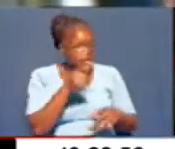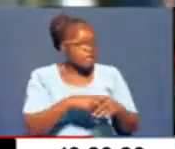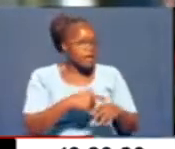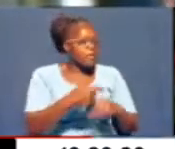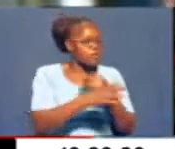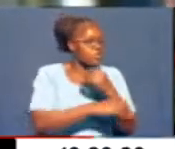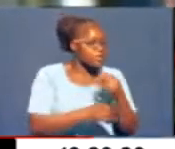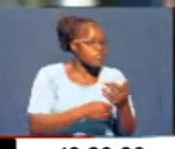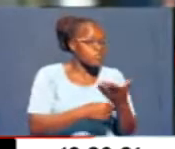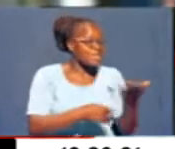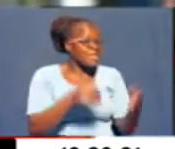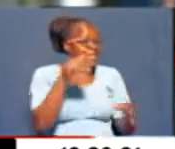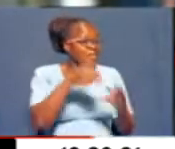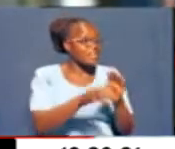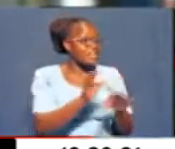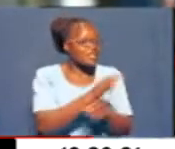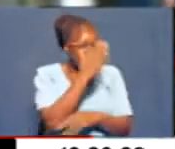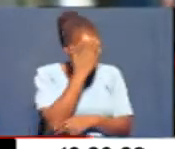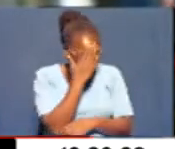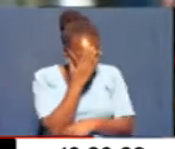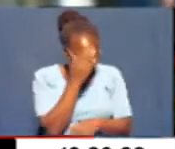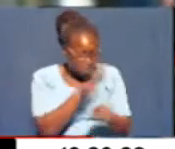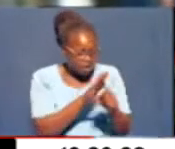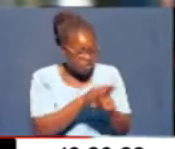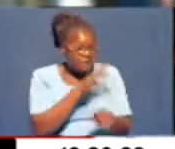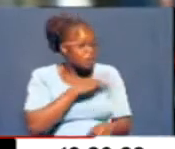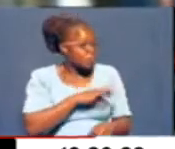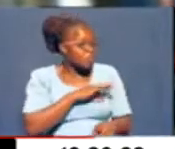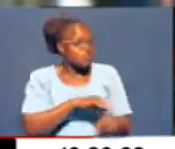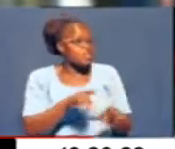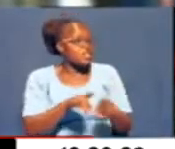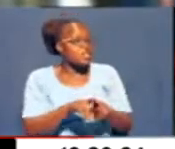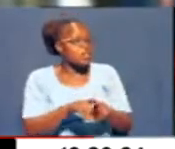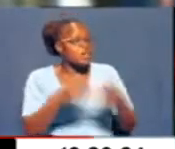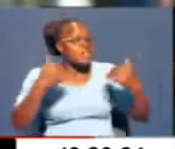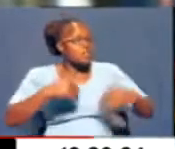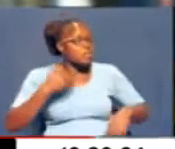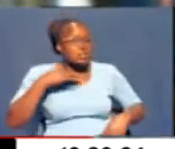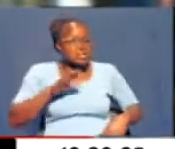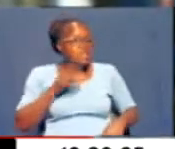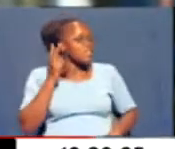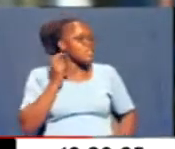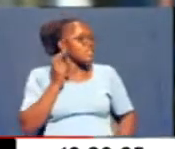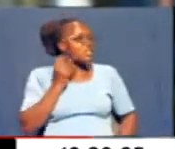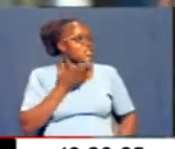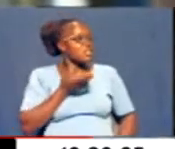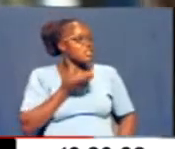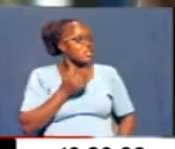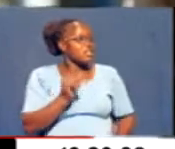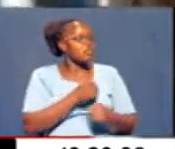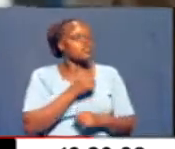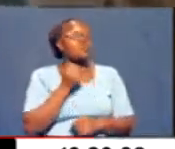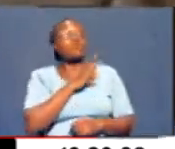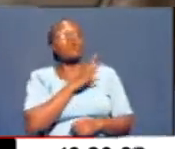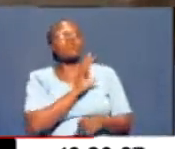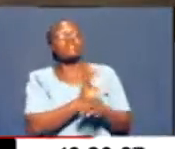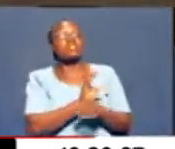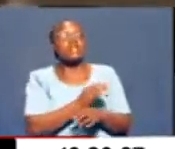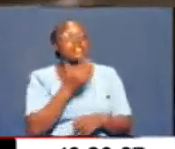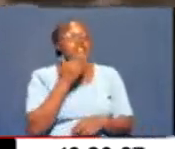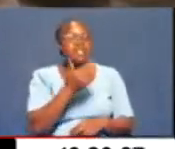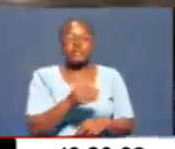very humble. So the politicians benefit because they will get even the rogue, even the person who doesn't want, they will listen to them. You cannot make nice in church. Thank you so much, Mr.